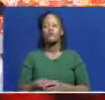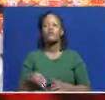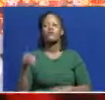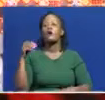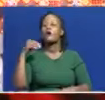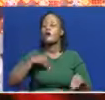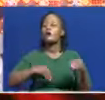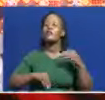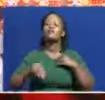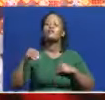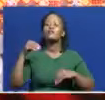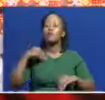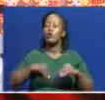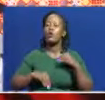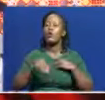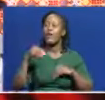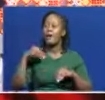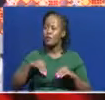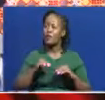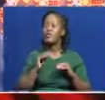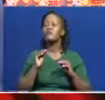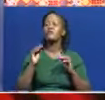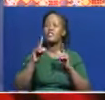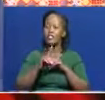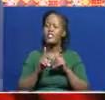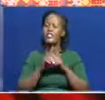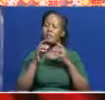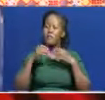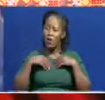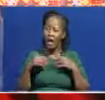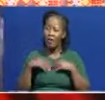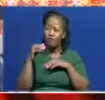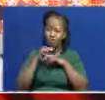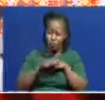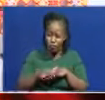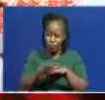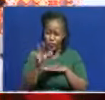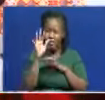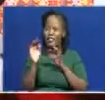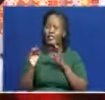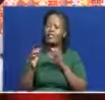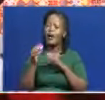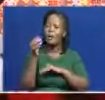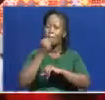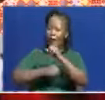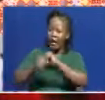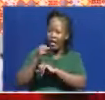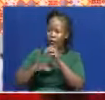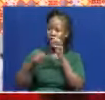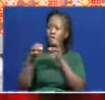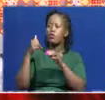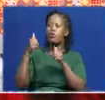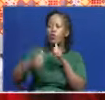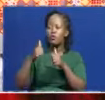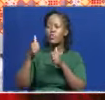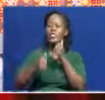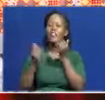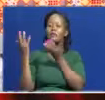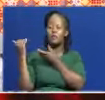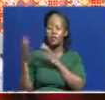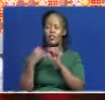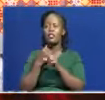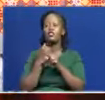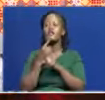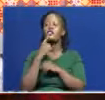Corruption has found its way in the vetting exercise that is supposed to ensure that the licenses